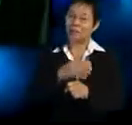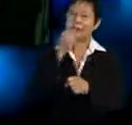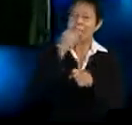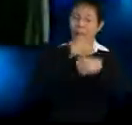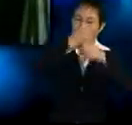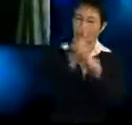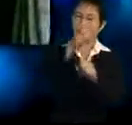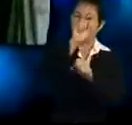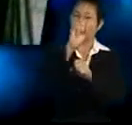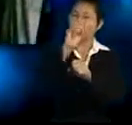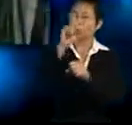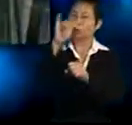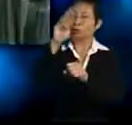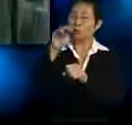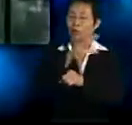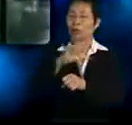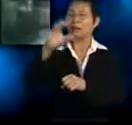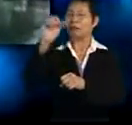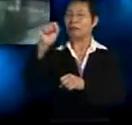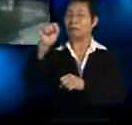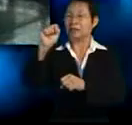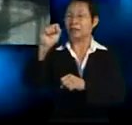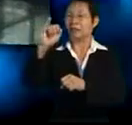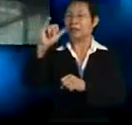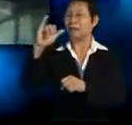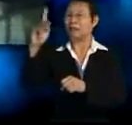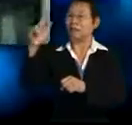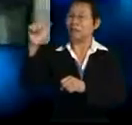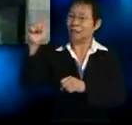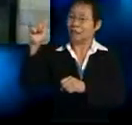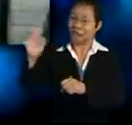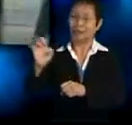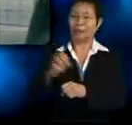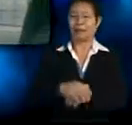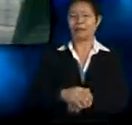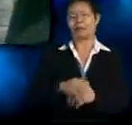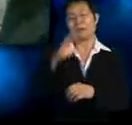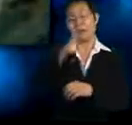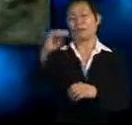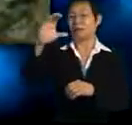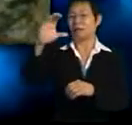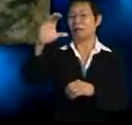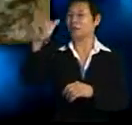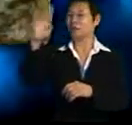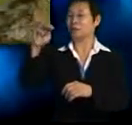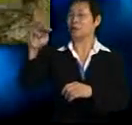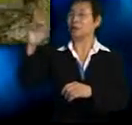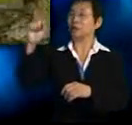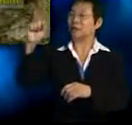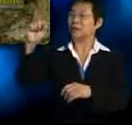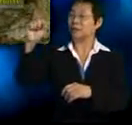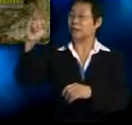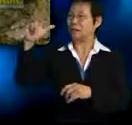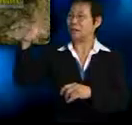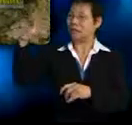Glass is made of sodium silicate and calcium silicate. Sodium silicate